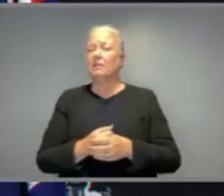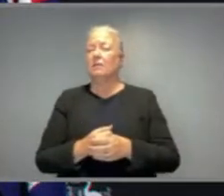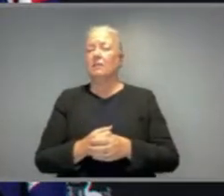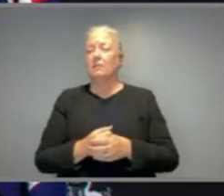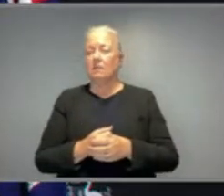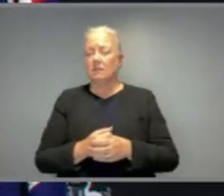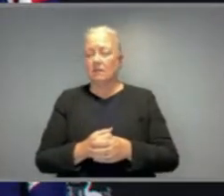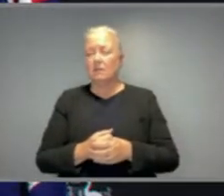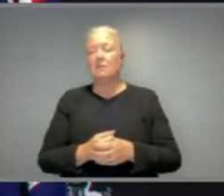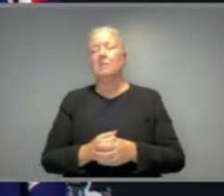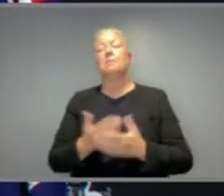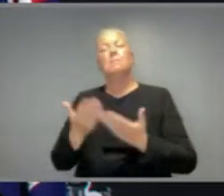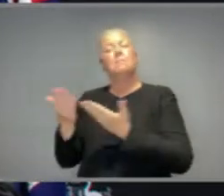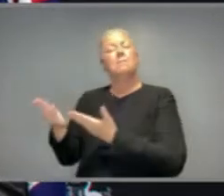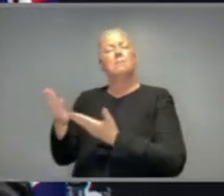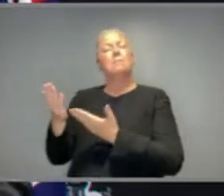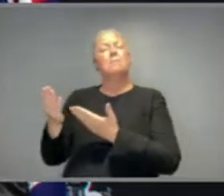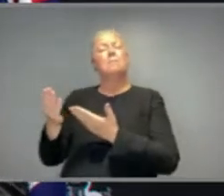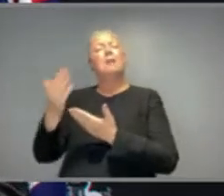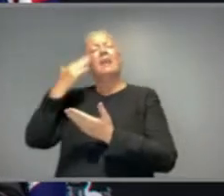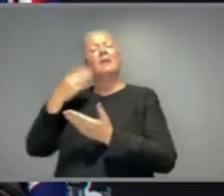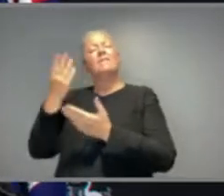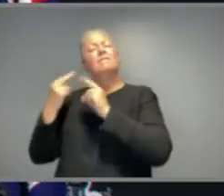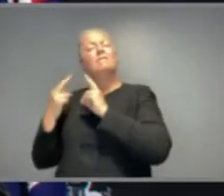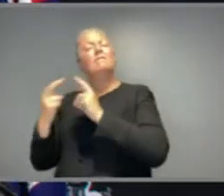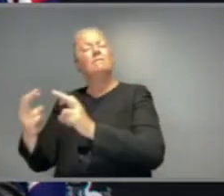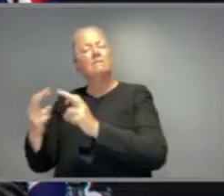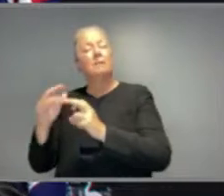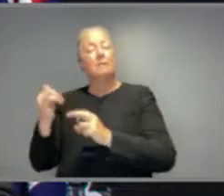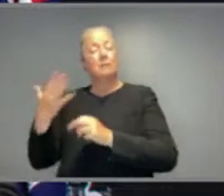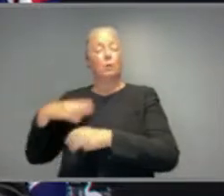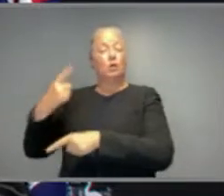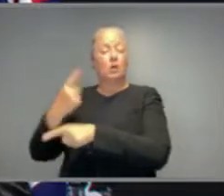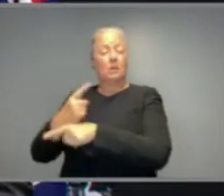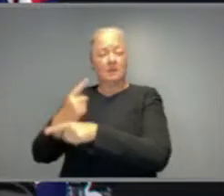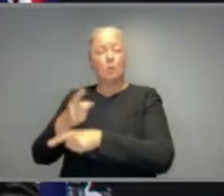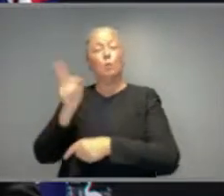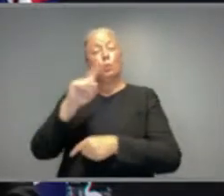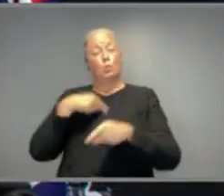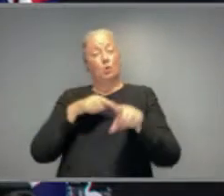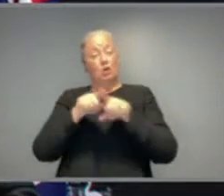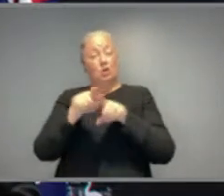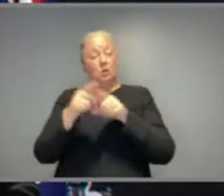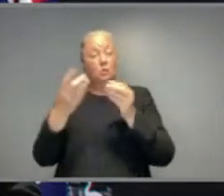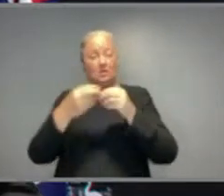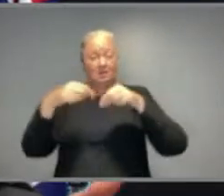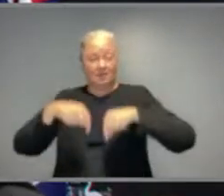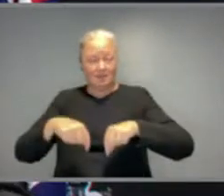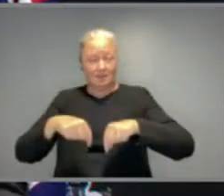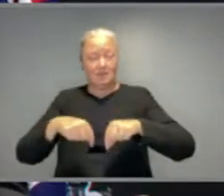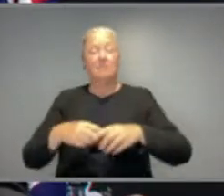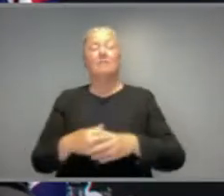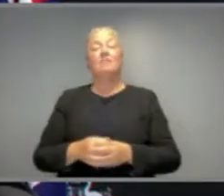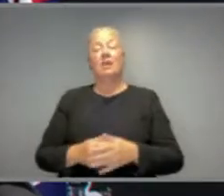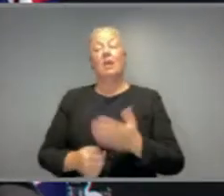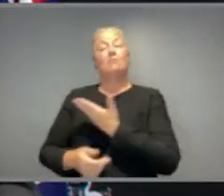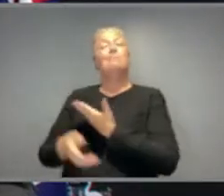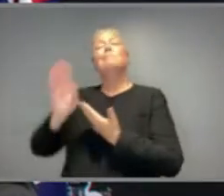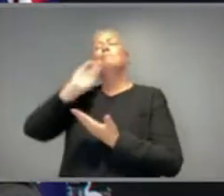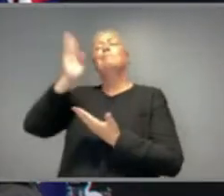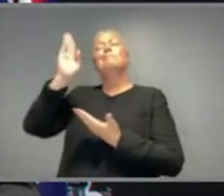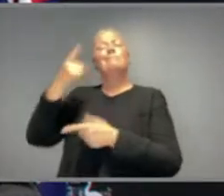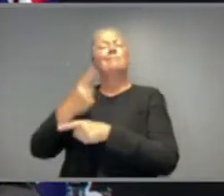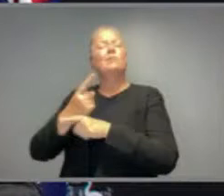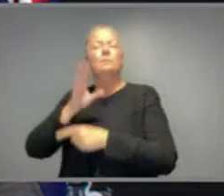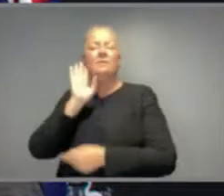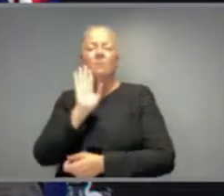want to comment on that. I mean, one of the lessons through this process, as Professor McVernon indicated in her presentation, was